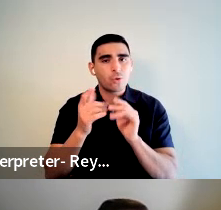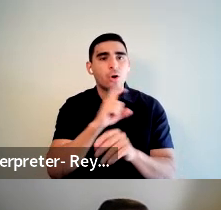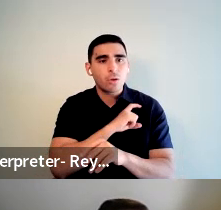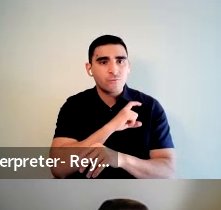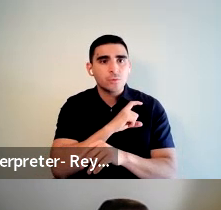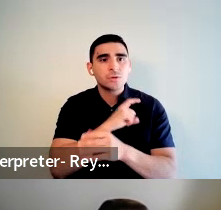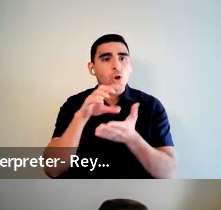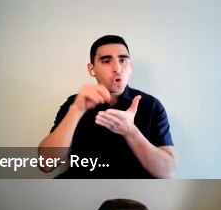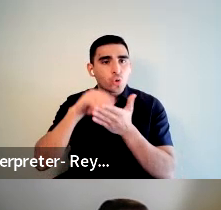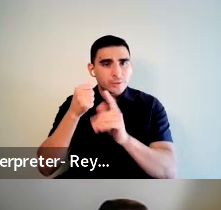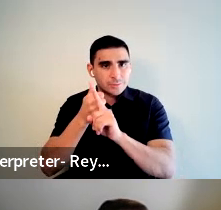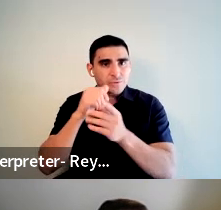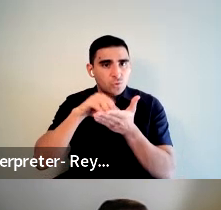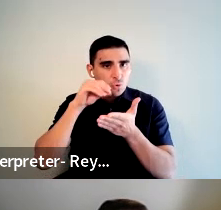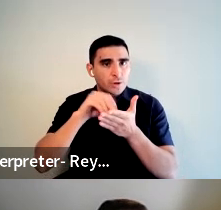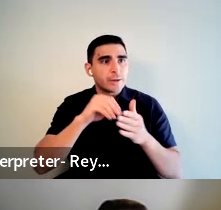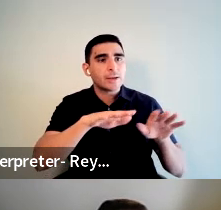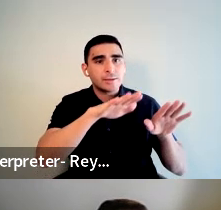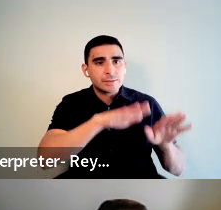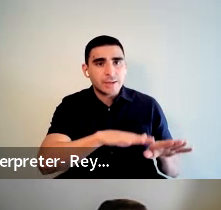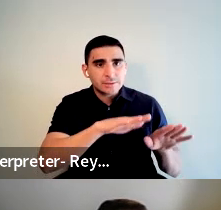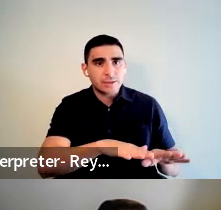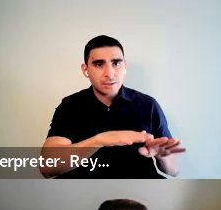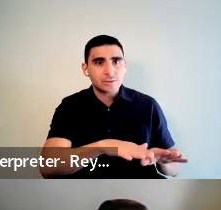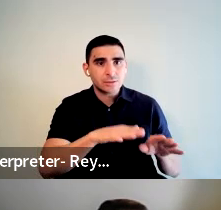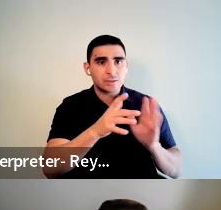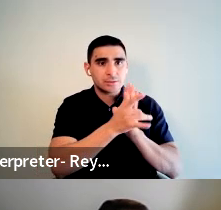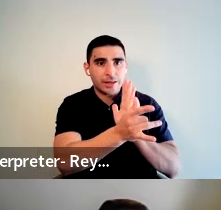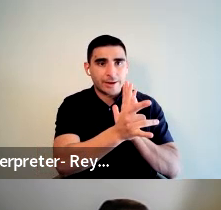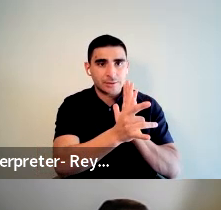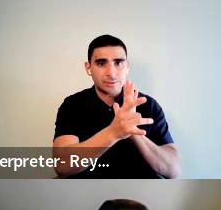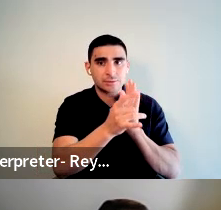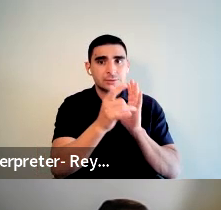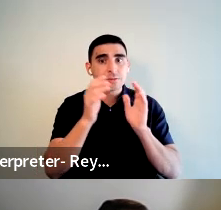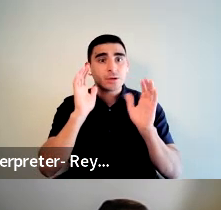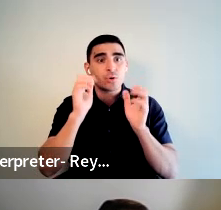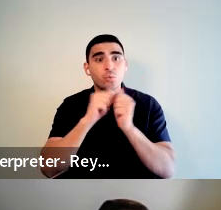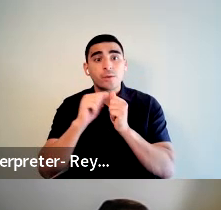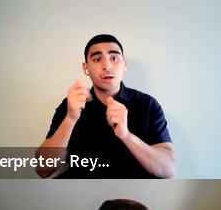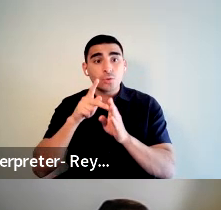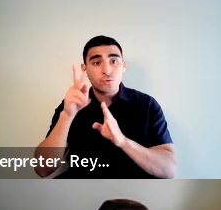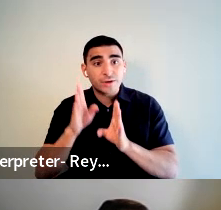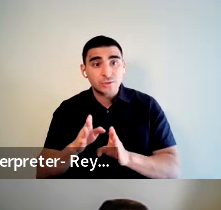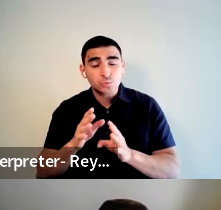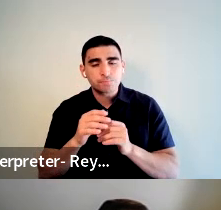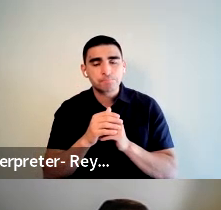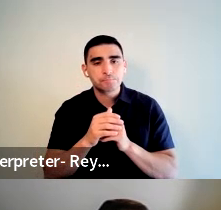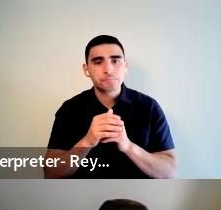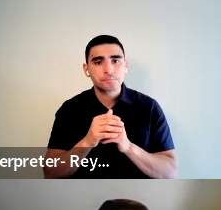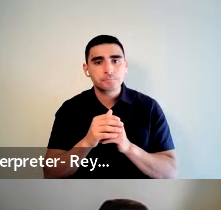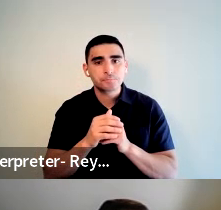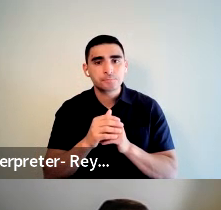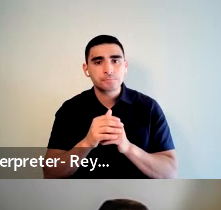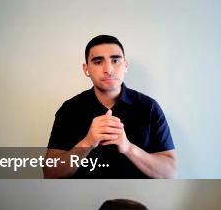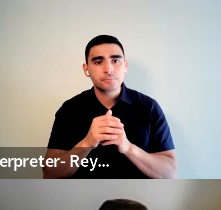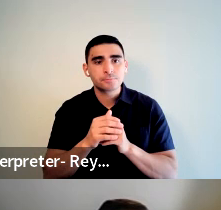de-escalation tactics that maybe they aren't as trained in as the other professionals going along. So